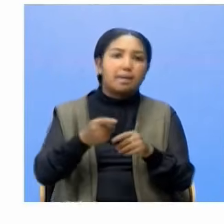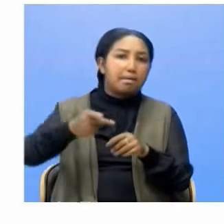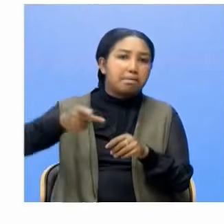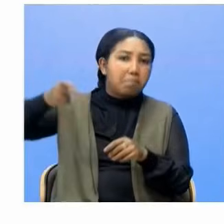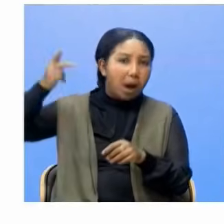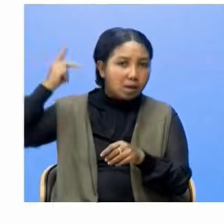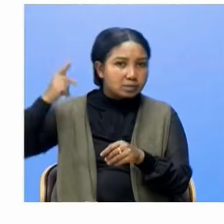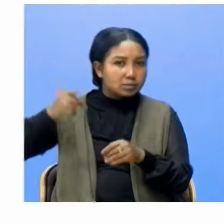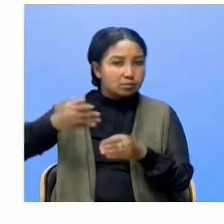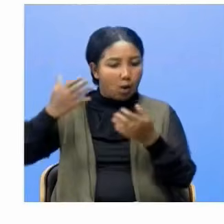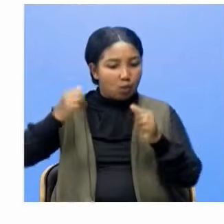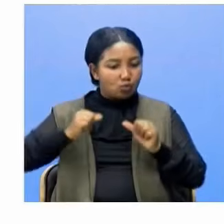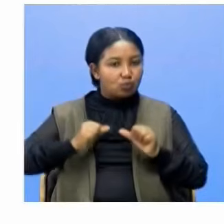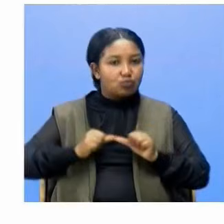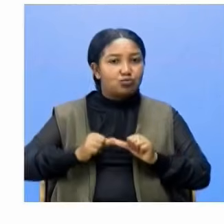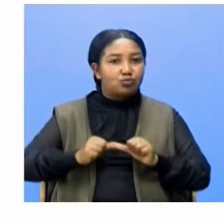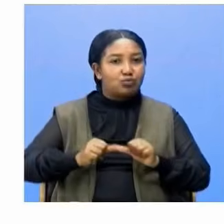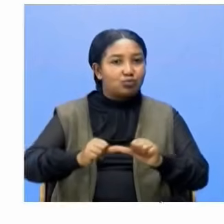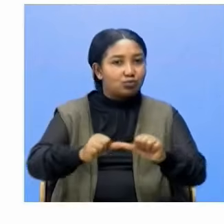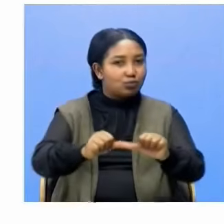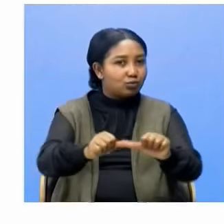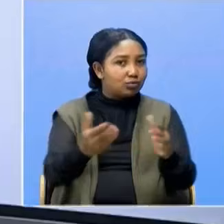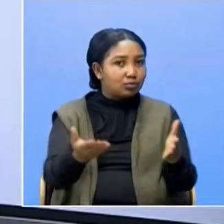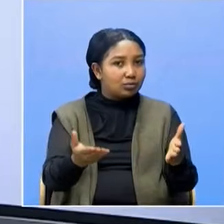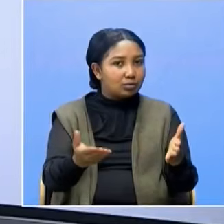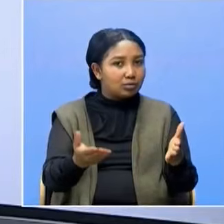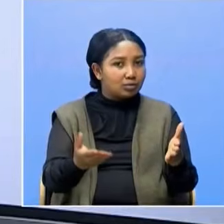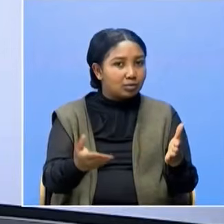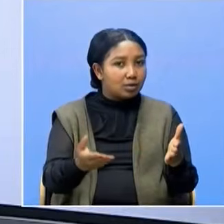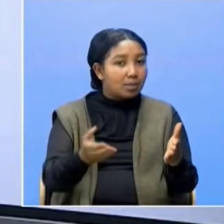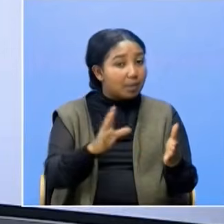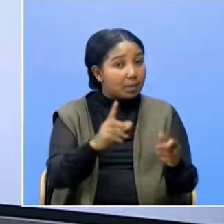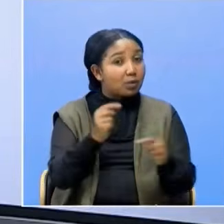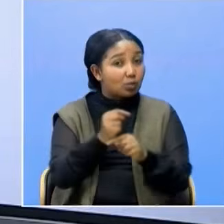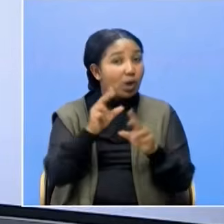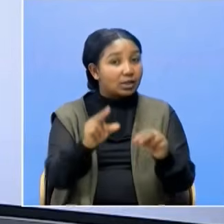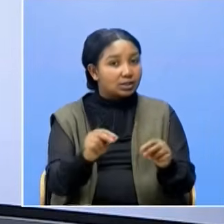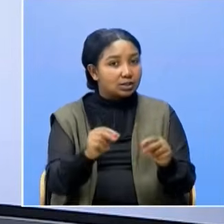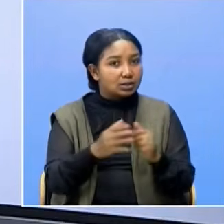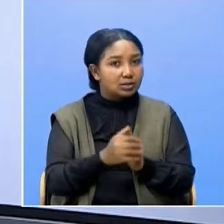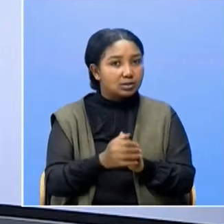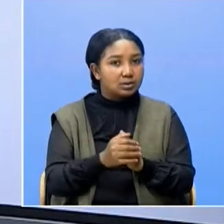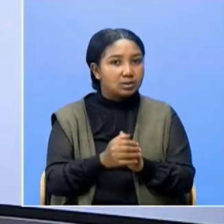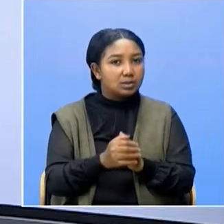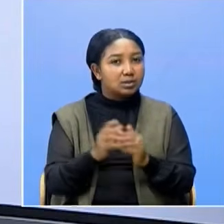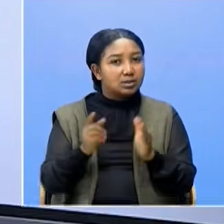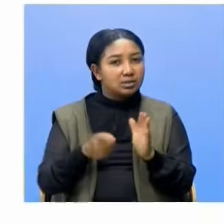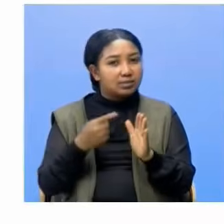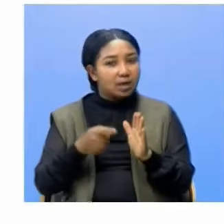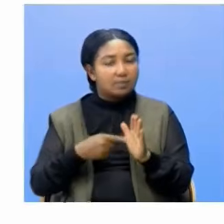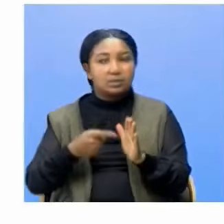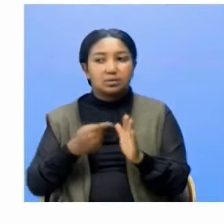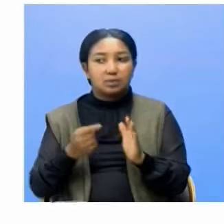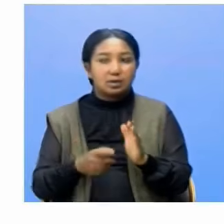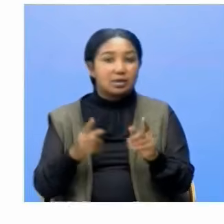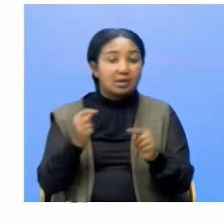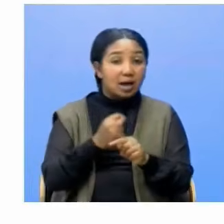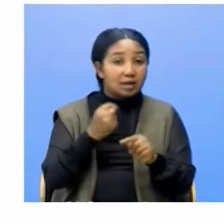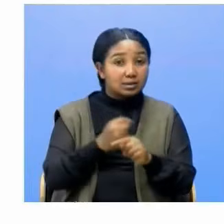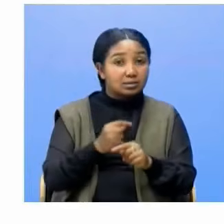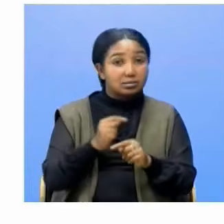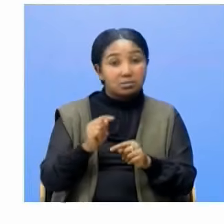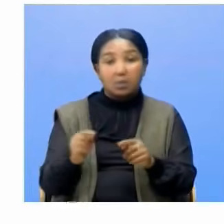okay? But sometimes not the action, or sometimes the action can